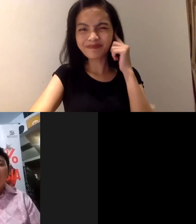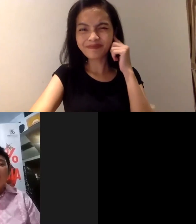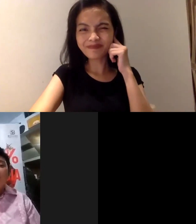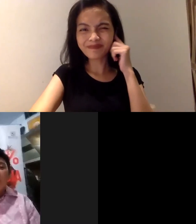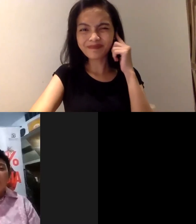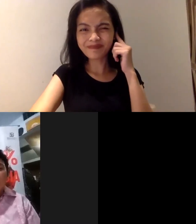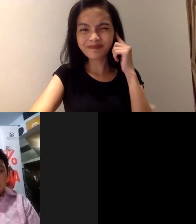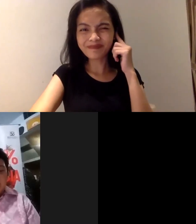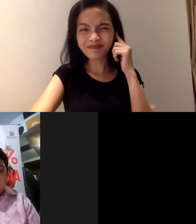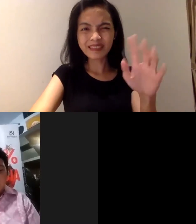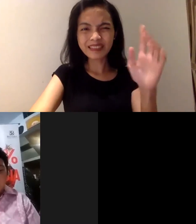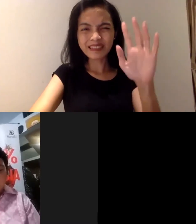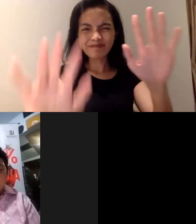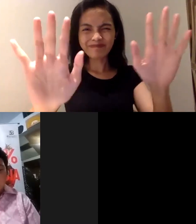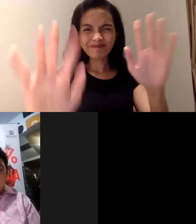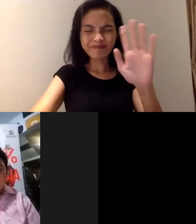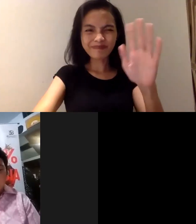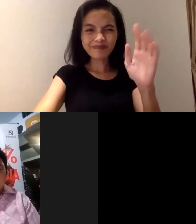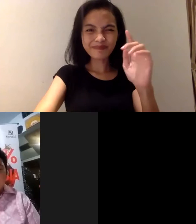Love may mean